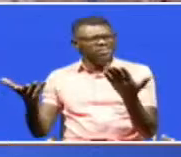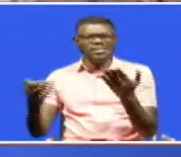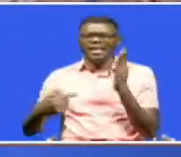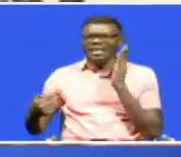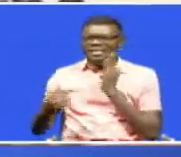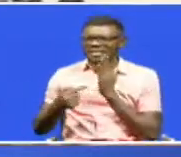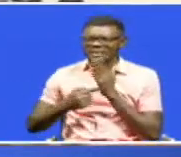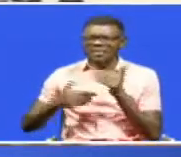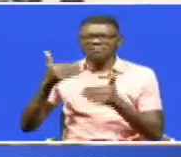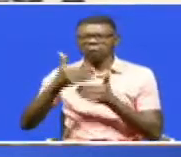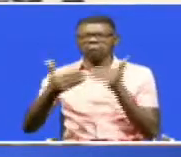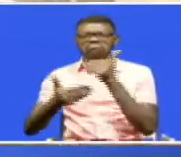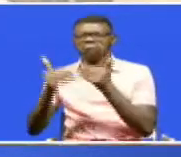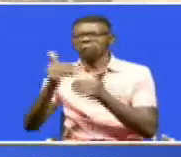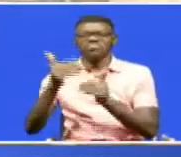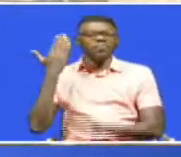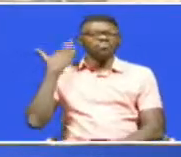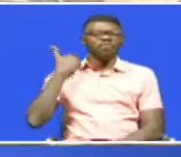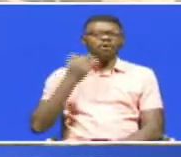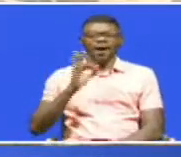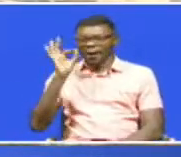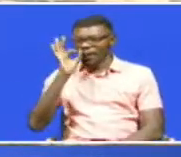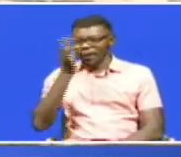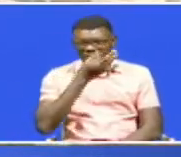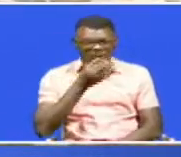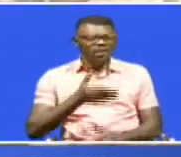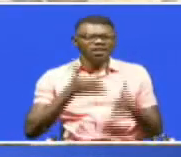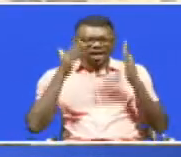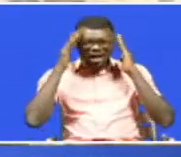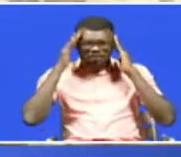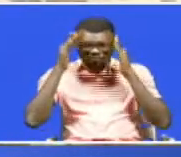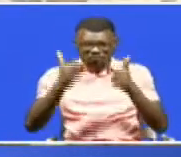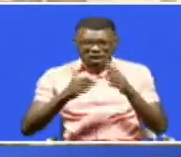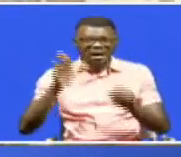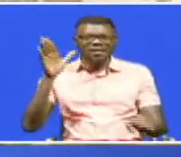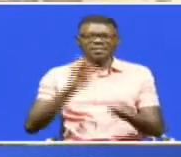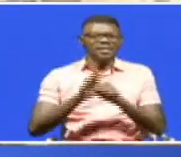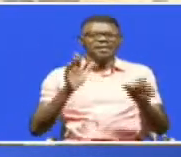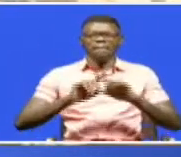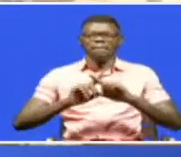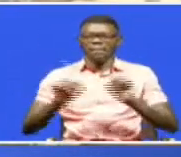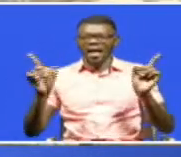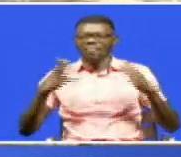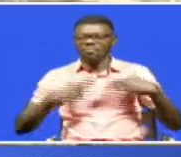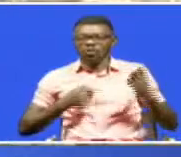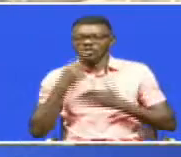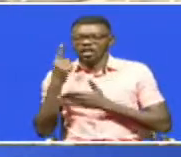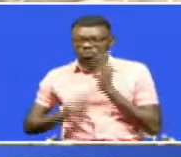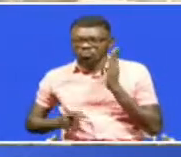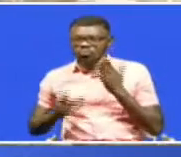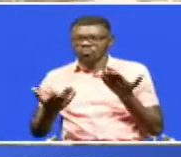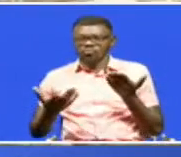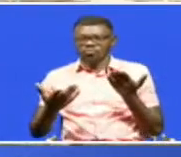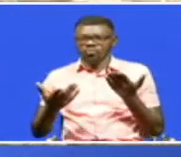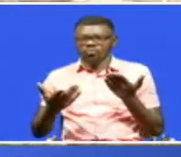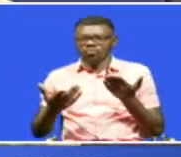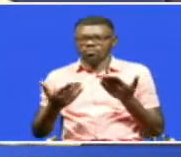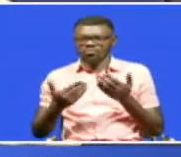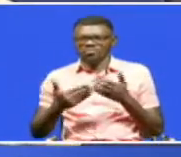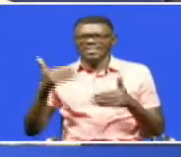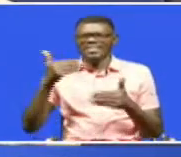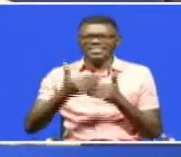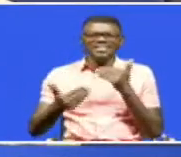ambalo mtangulizi wake Mwai Kibaki alishughulikia, huku baadhi wakisema sana imezidi